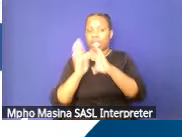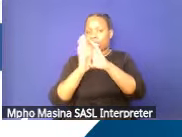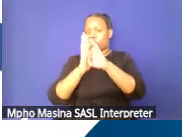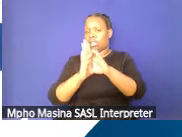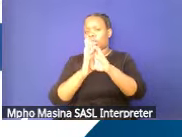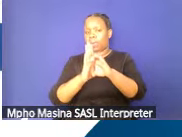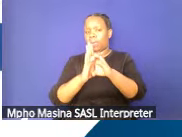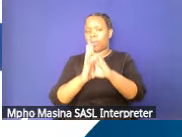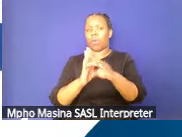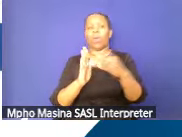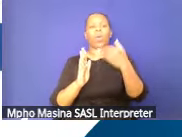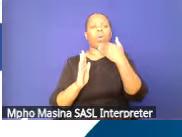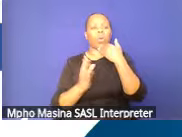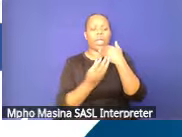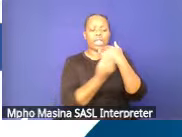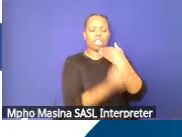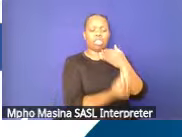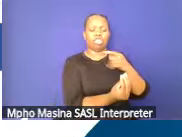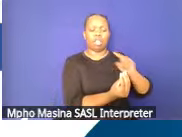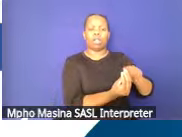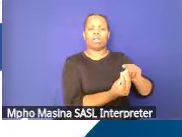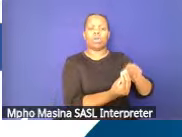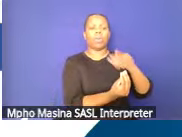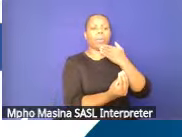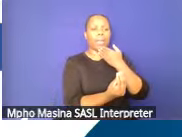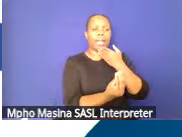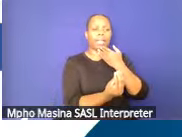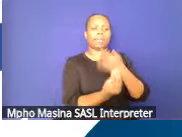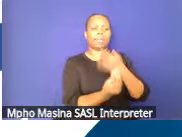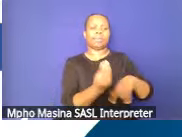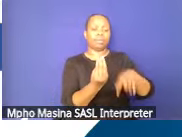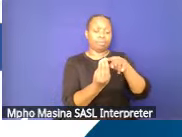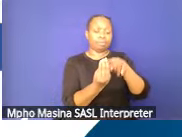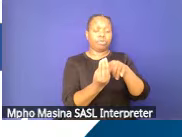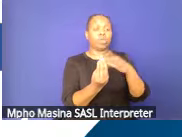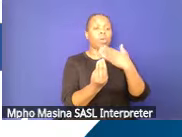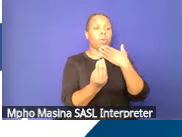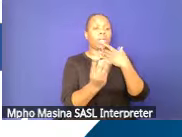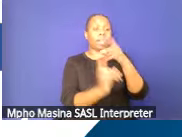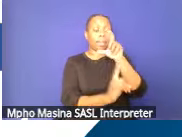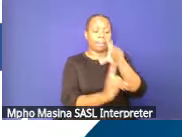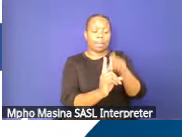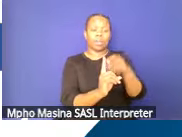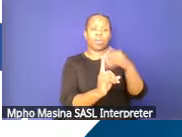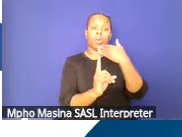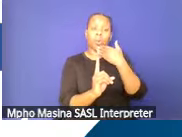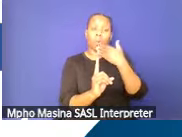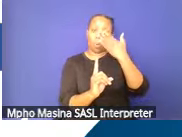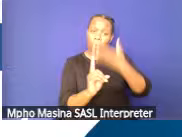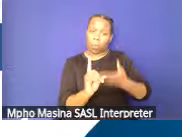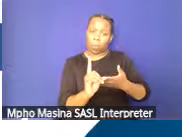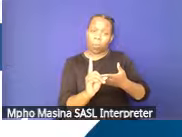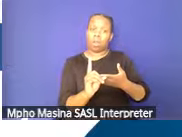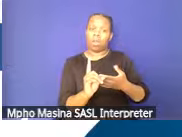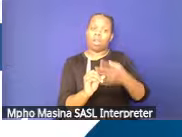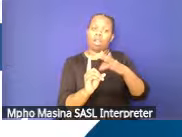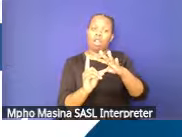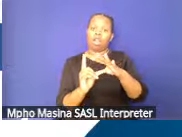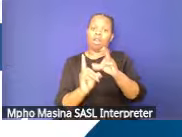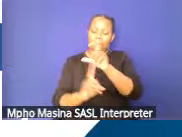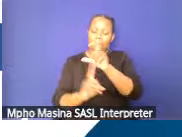Who is a child? A child is a person or a child of the